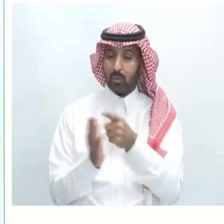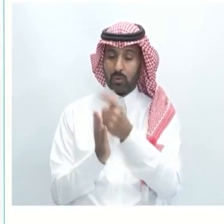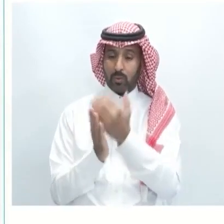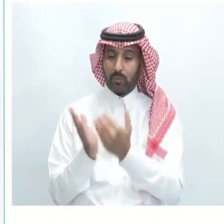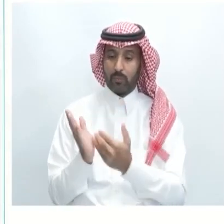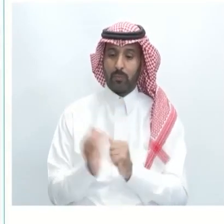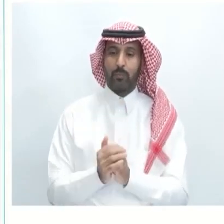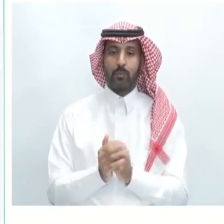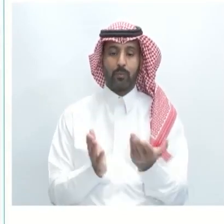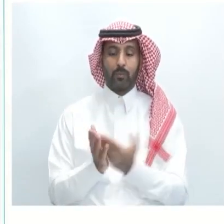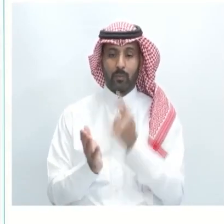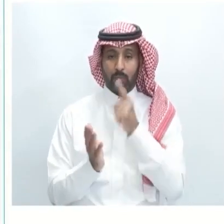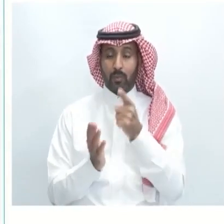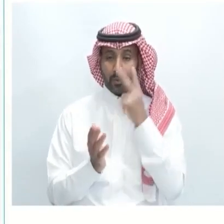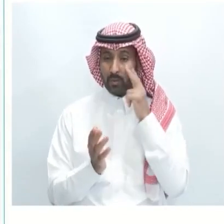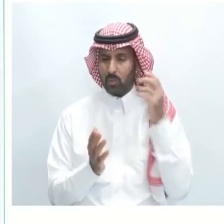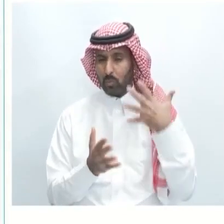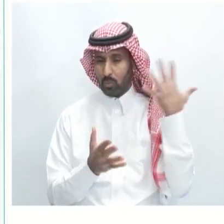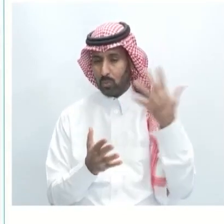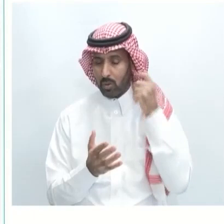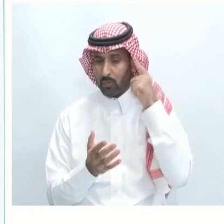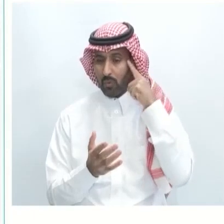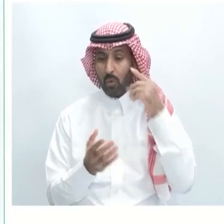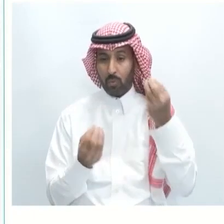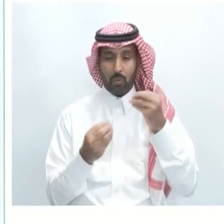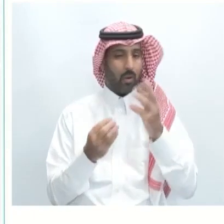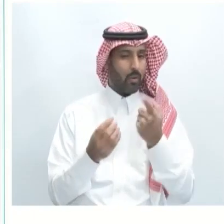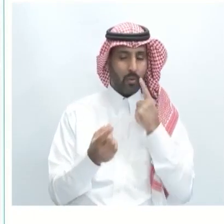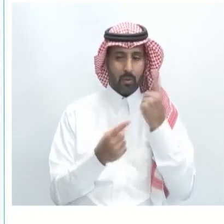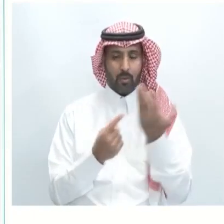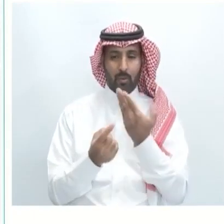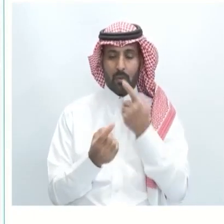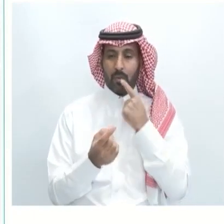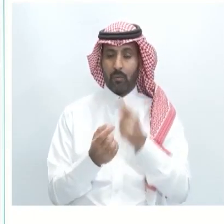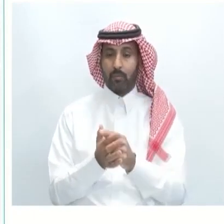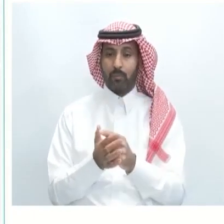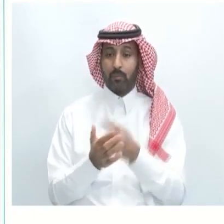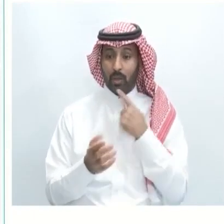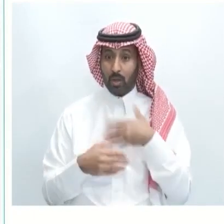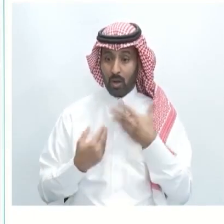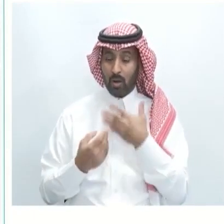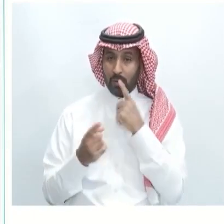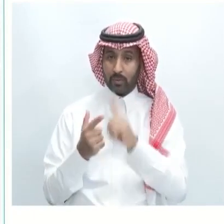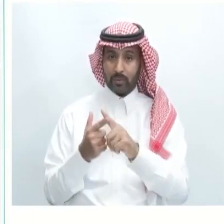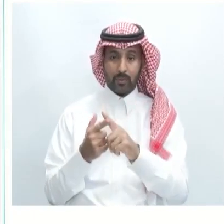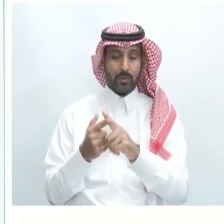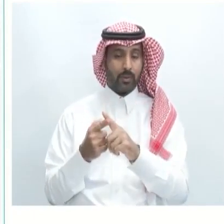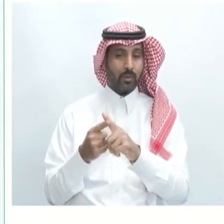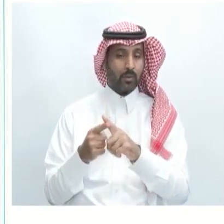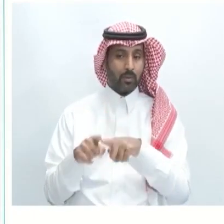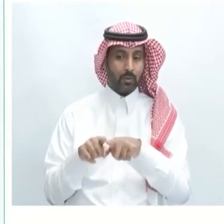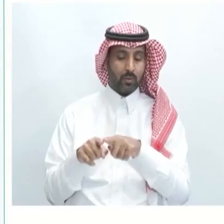essay. Try to brainstorm a few ideas about pranks or hoax you could write about.